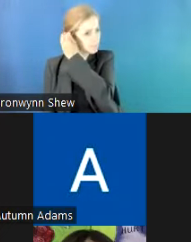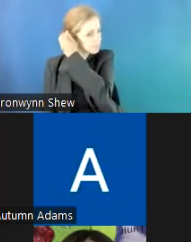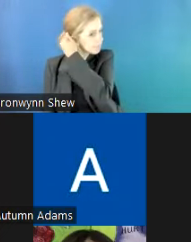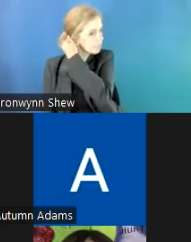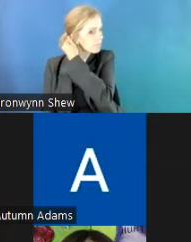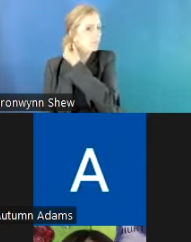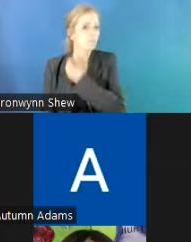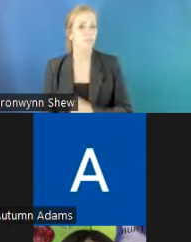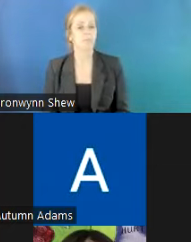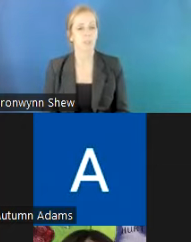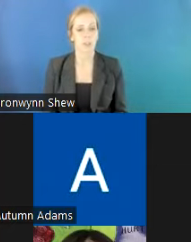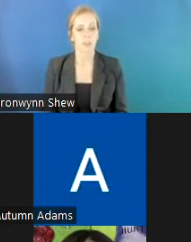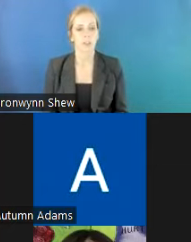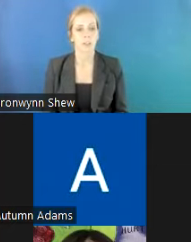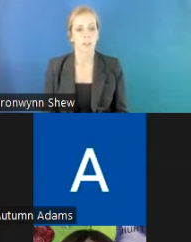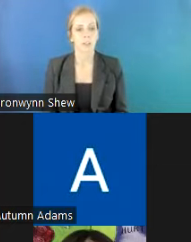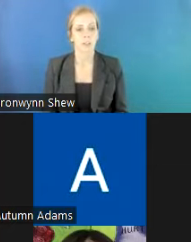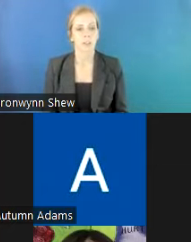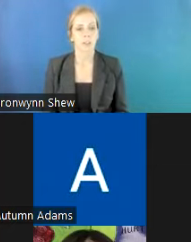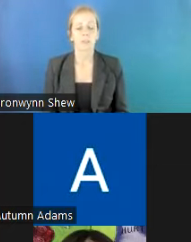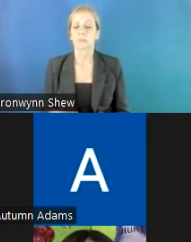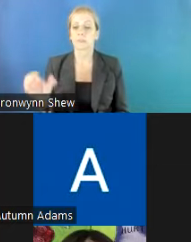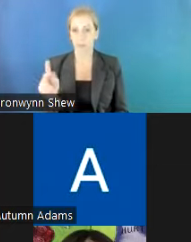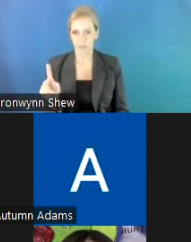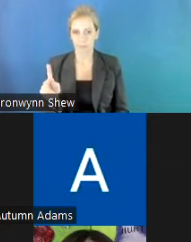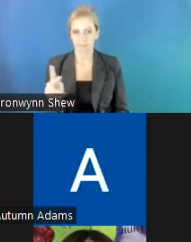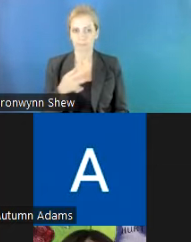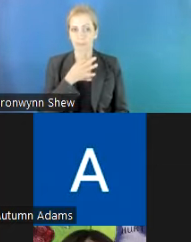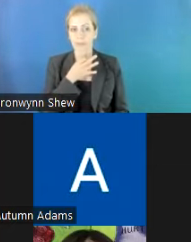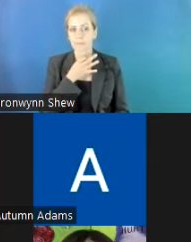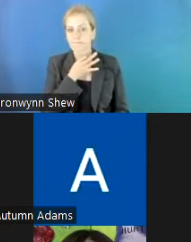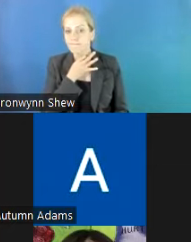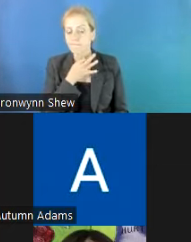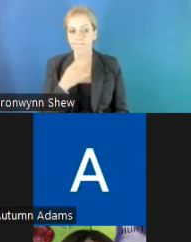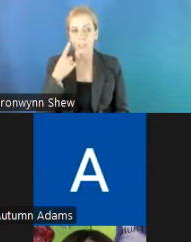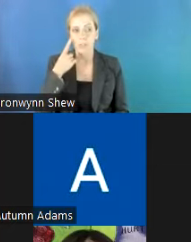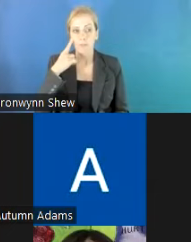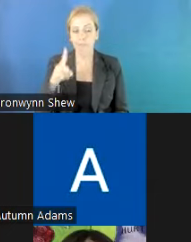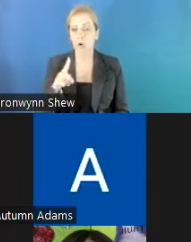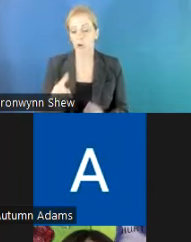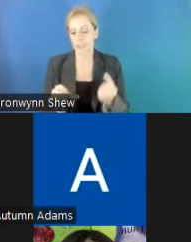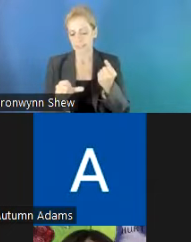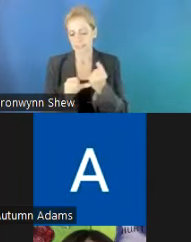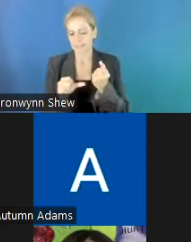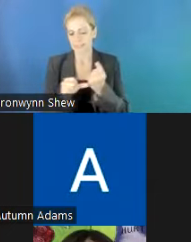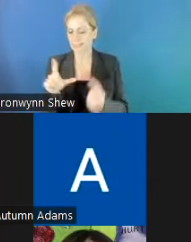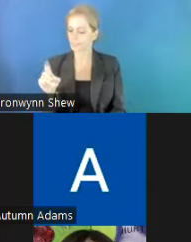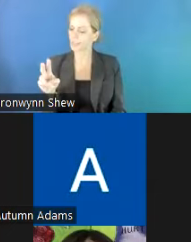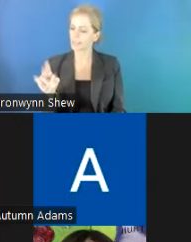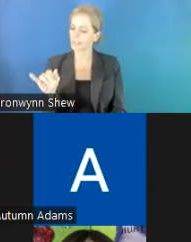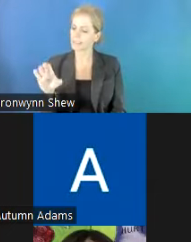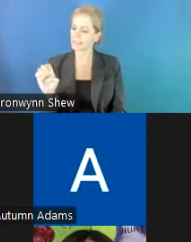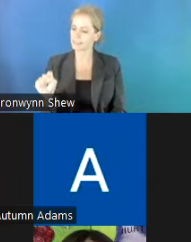Okay, so my next question is, okay, for assisted devices, do you provide any of